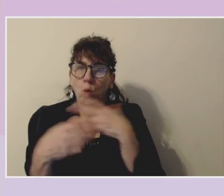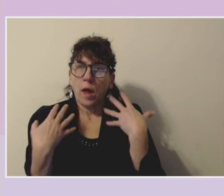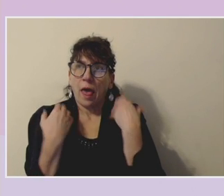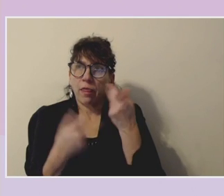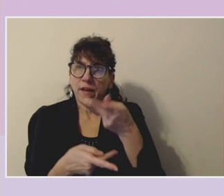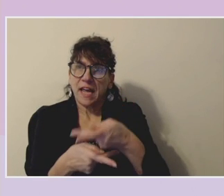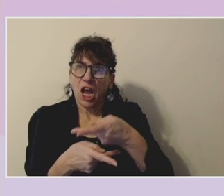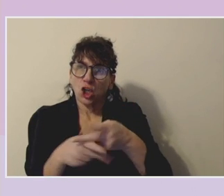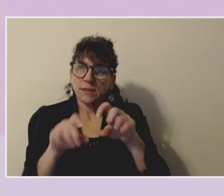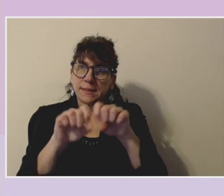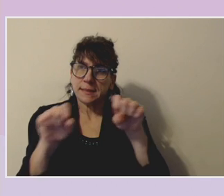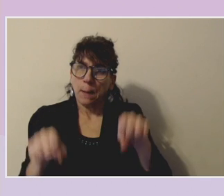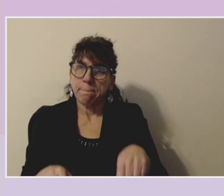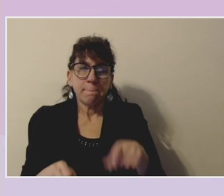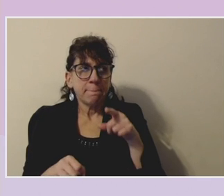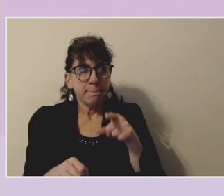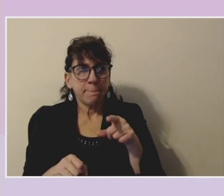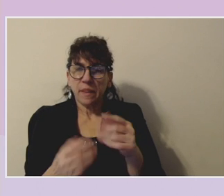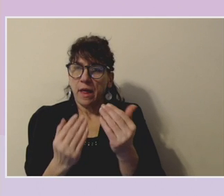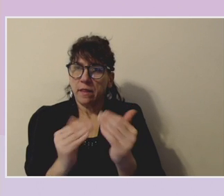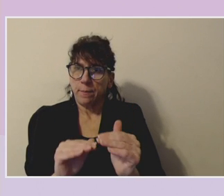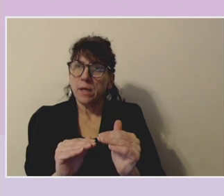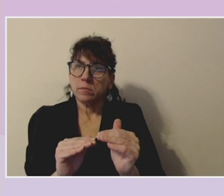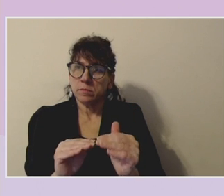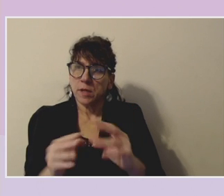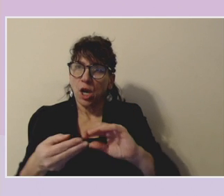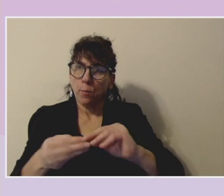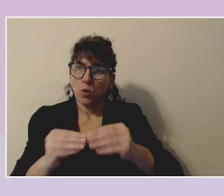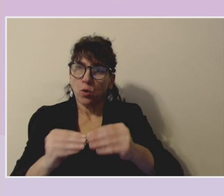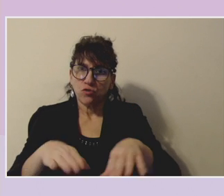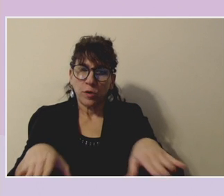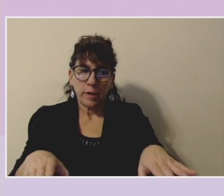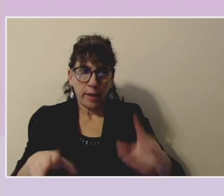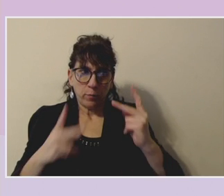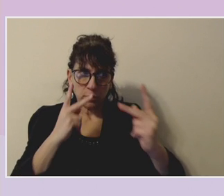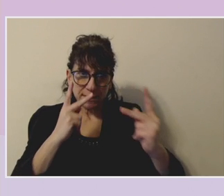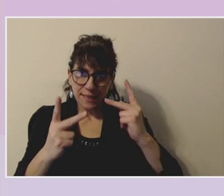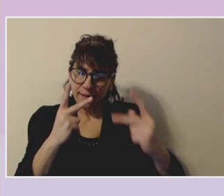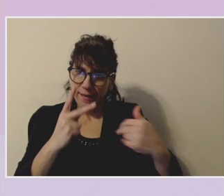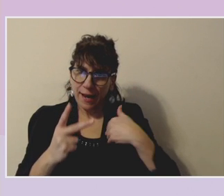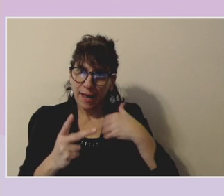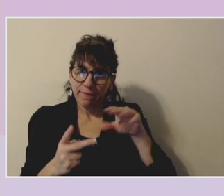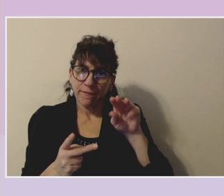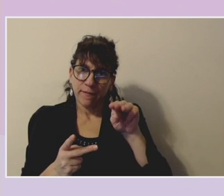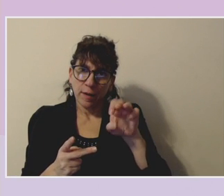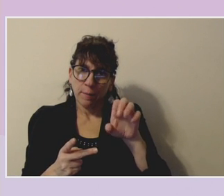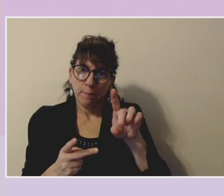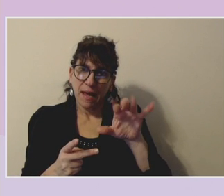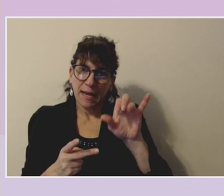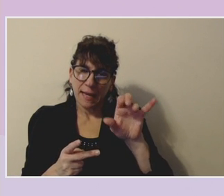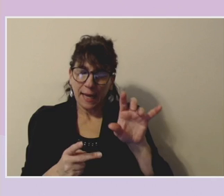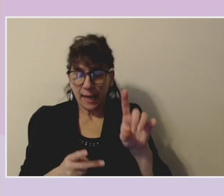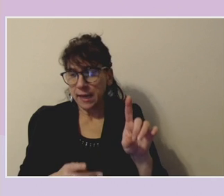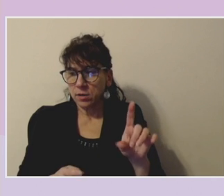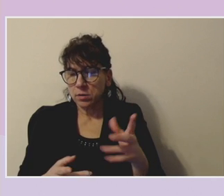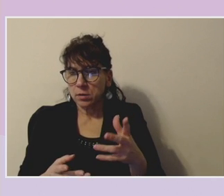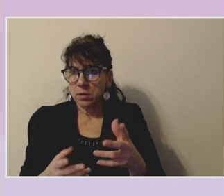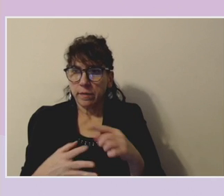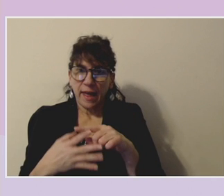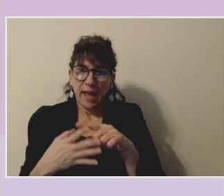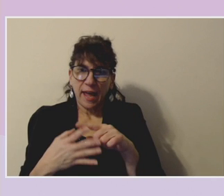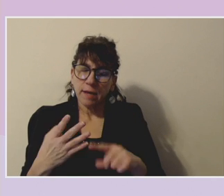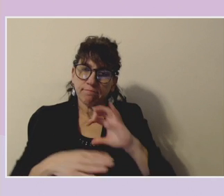systems, they limit the number of children that they will see that have Medicaid. And so these things all create barriers,